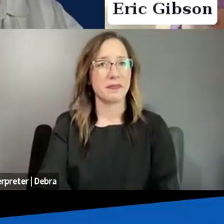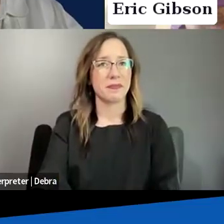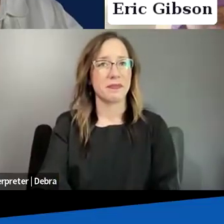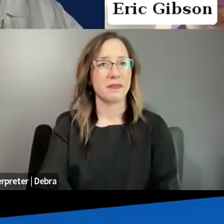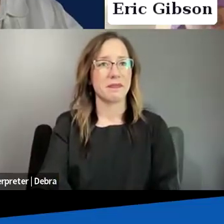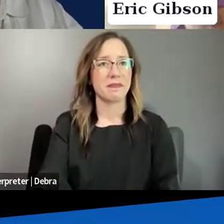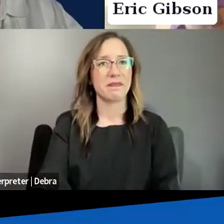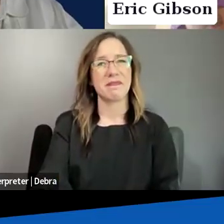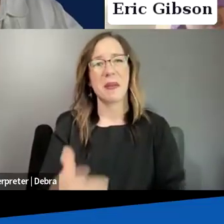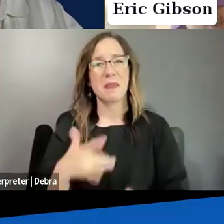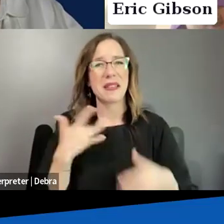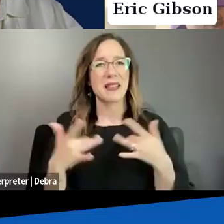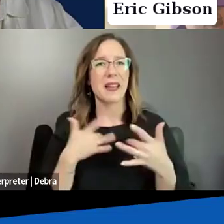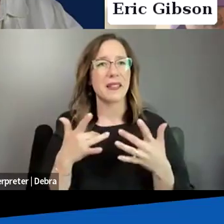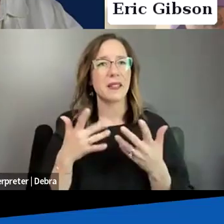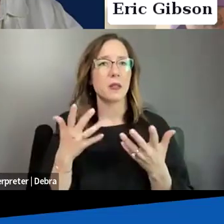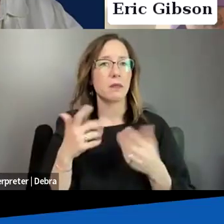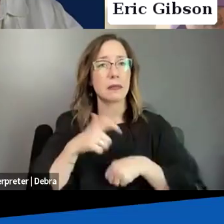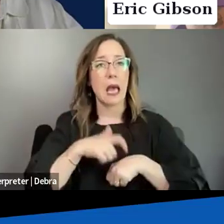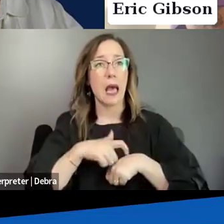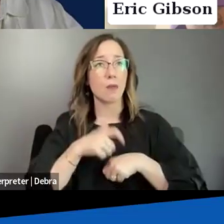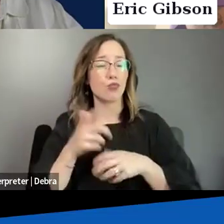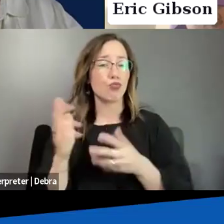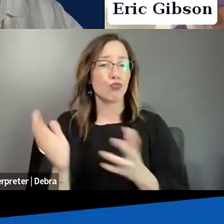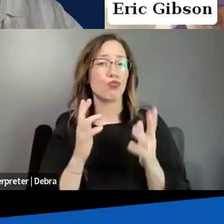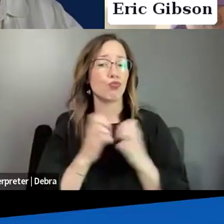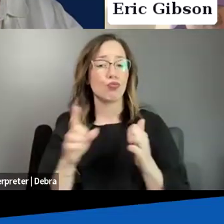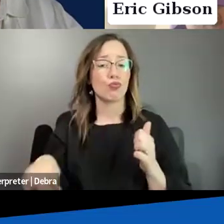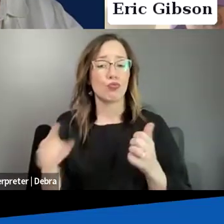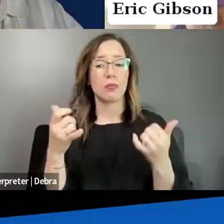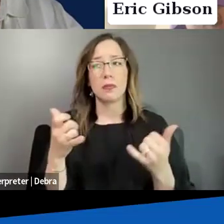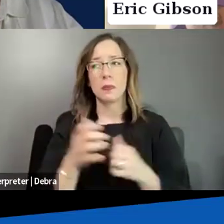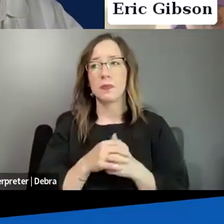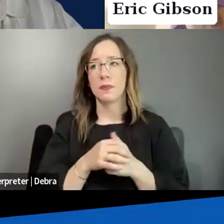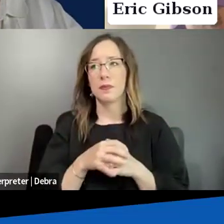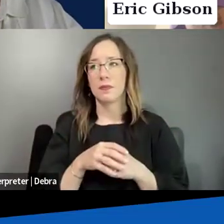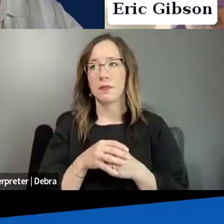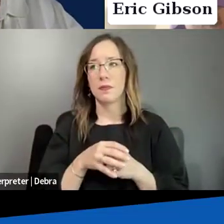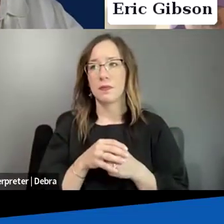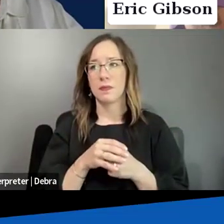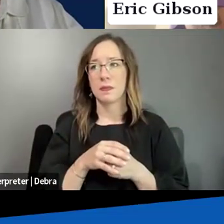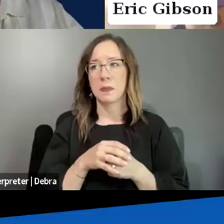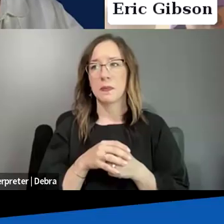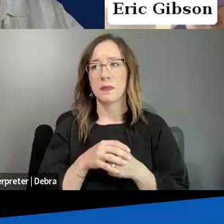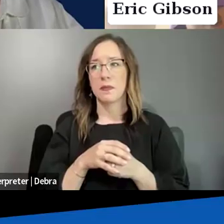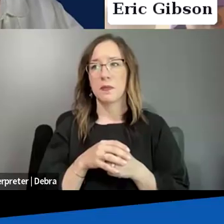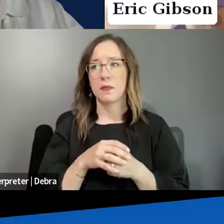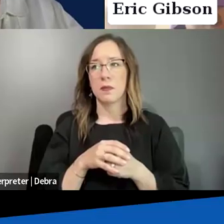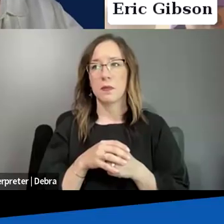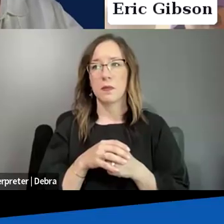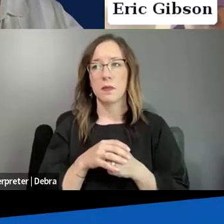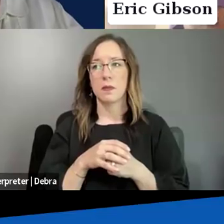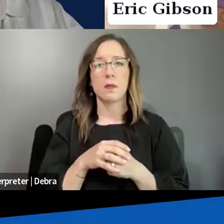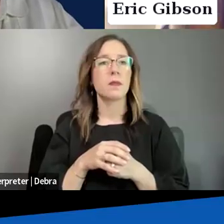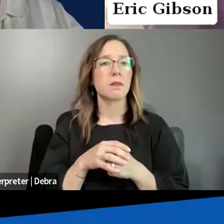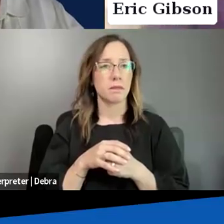to get to spend time talking with you all today and look forward to these conversations with my fellow